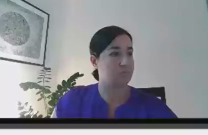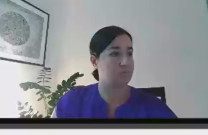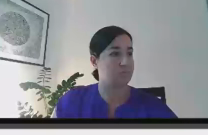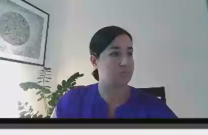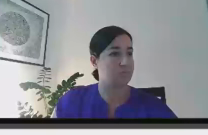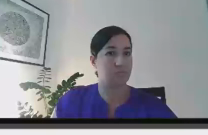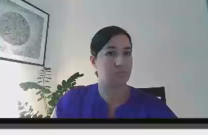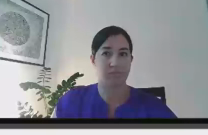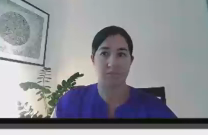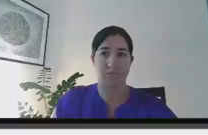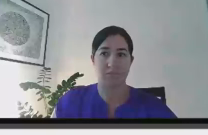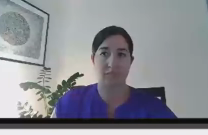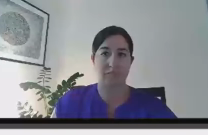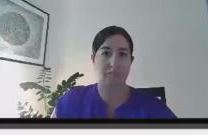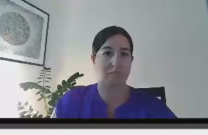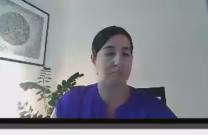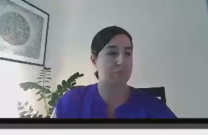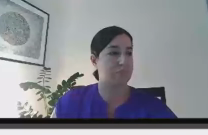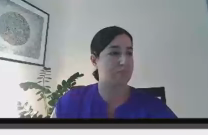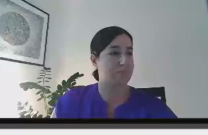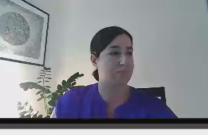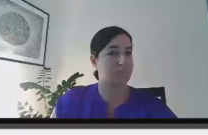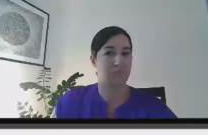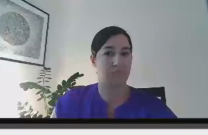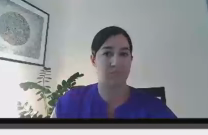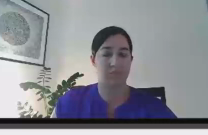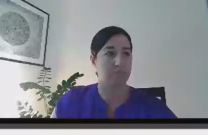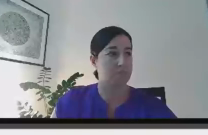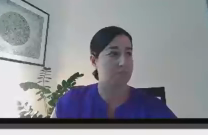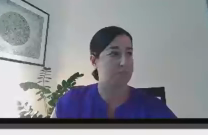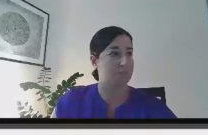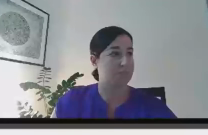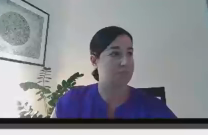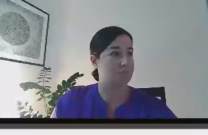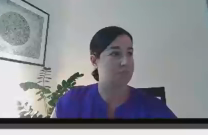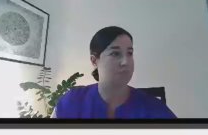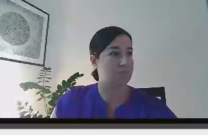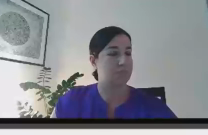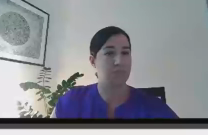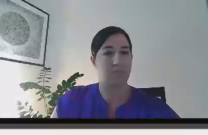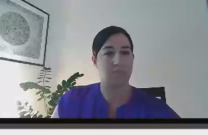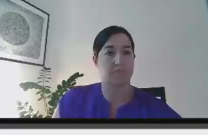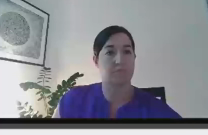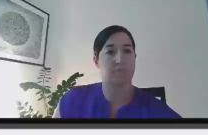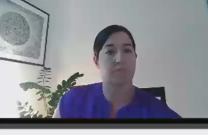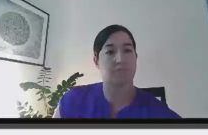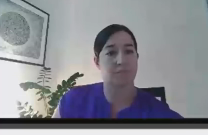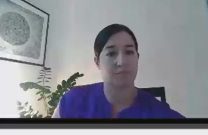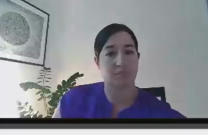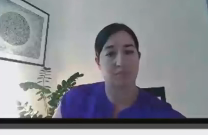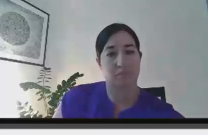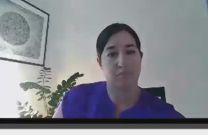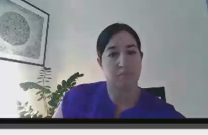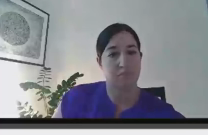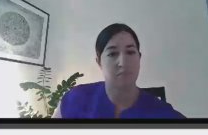the curb than they were previously. There aren't really space for green boulevards. So while the properties are